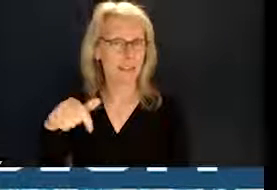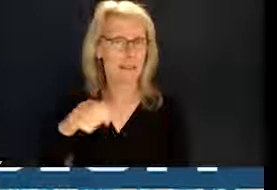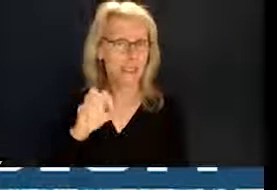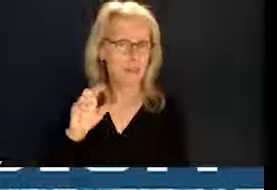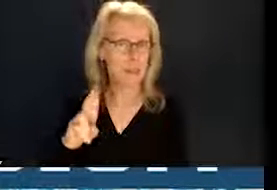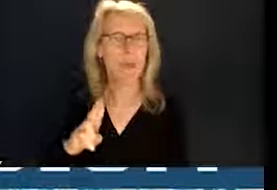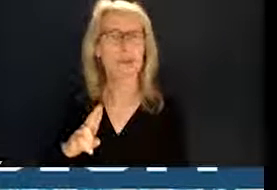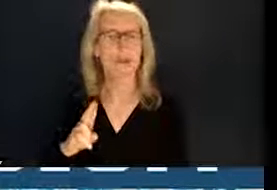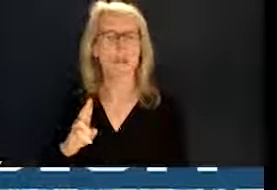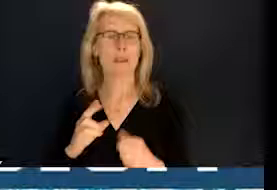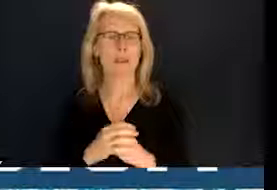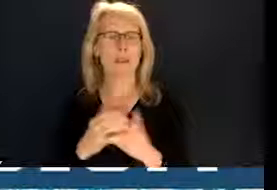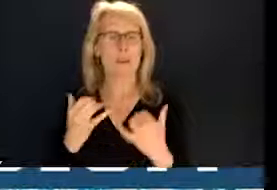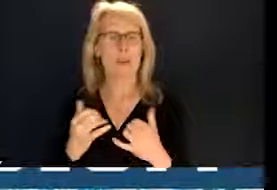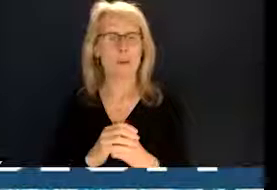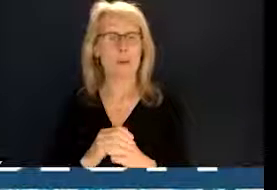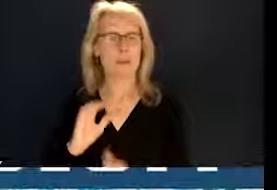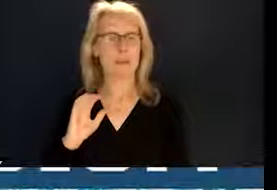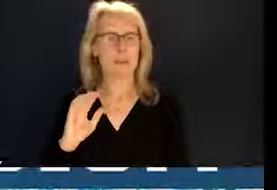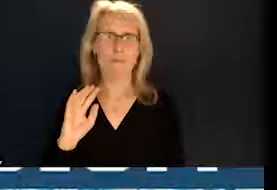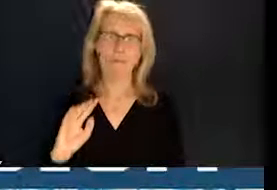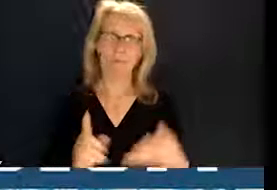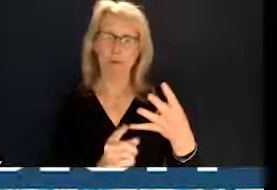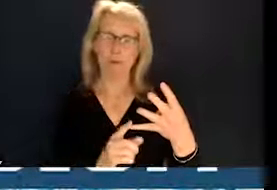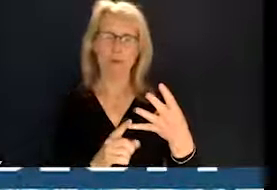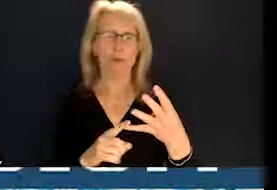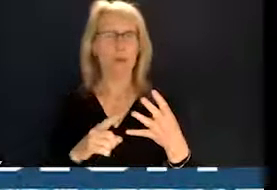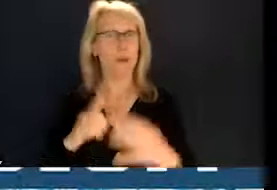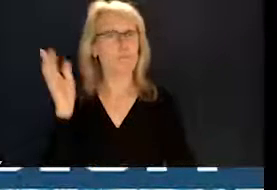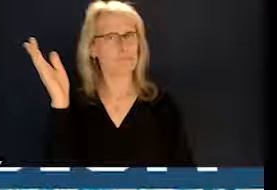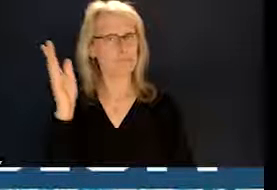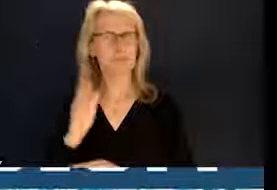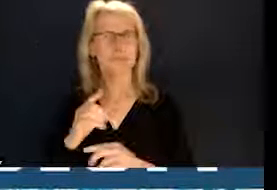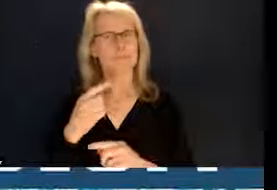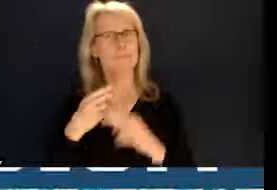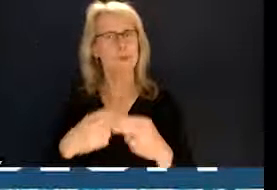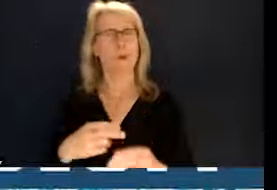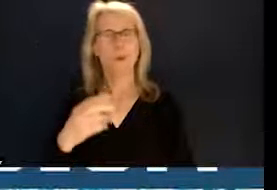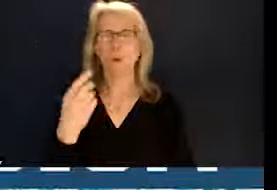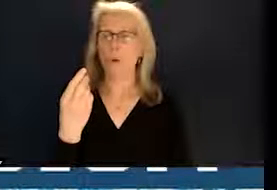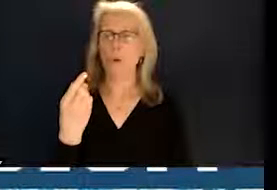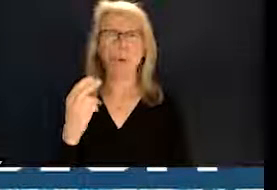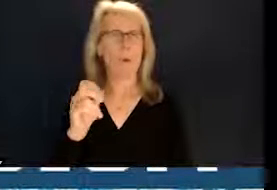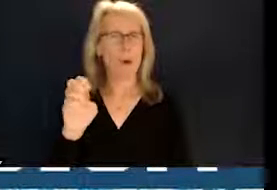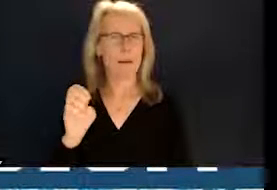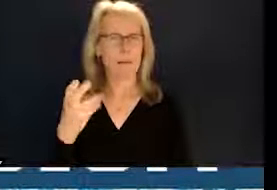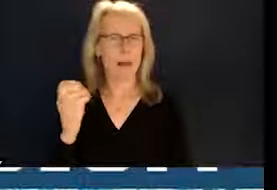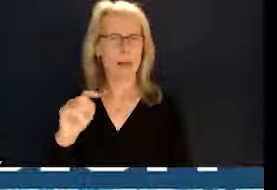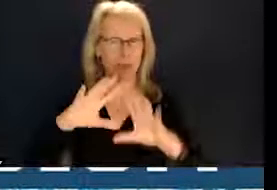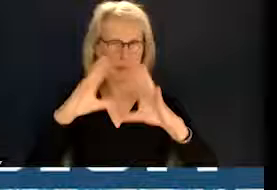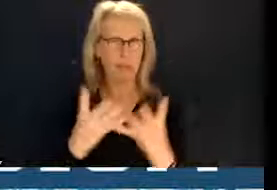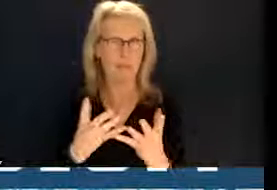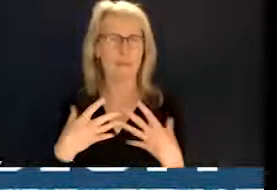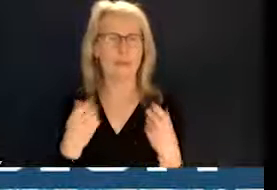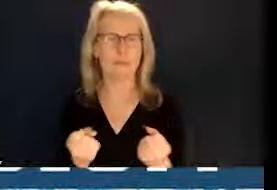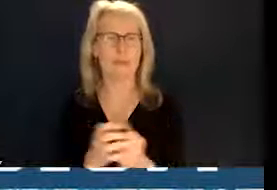Dream Colloquium in One Health. Thank you all for coming, and thank you to everyone joining us online. I really want to